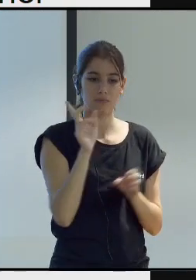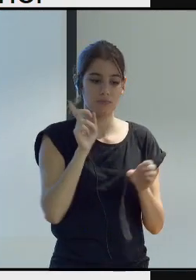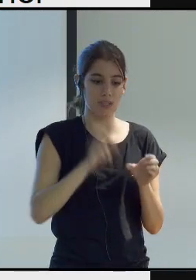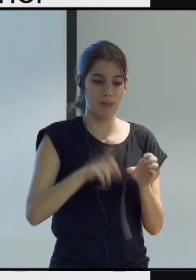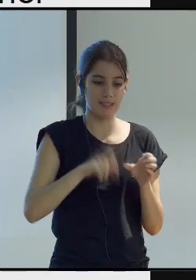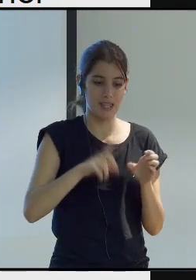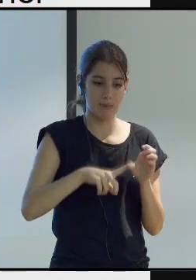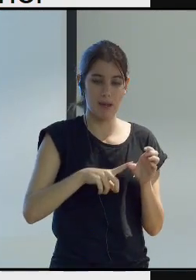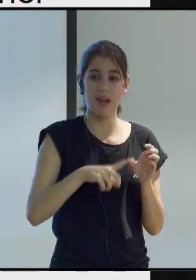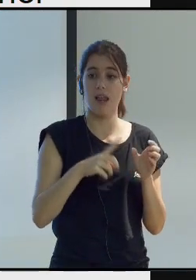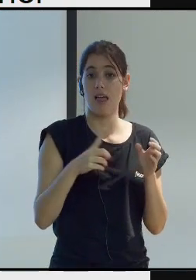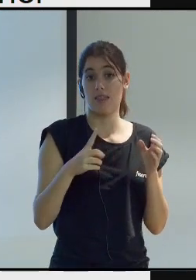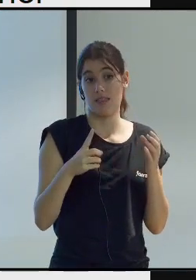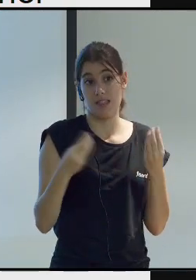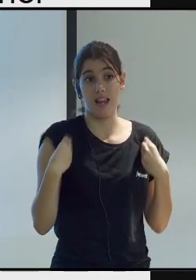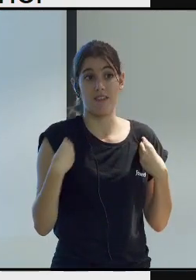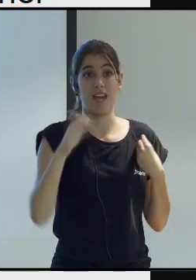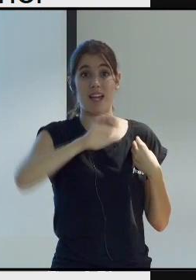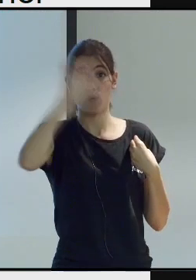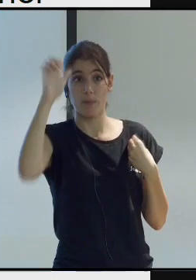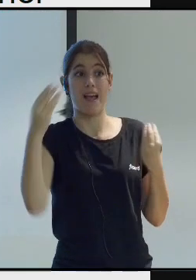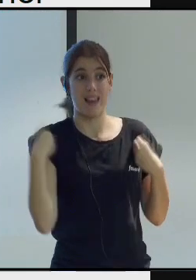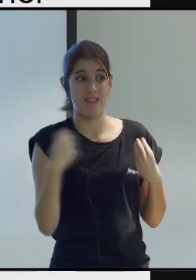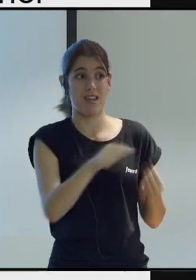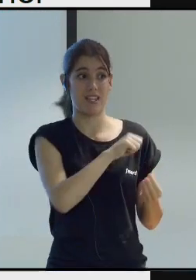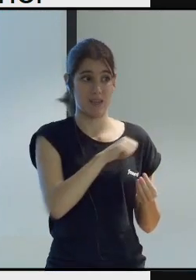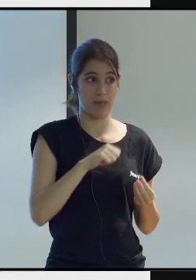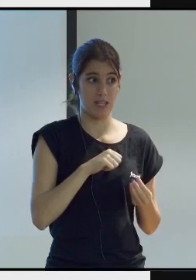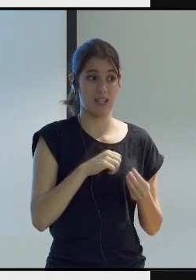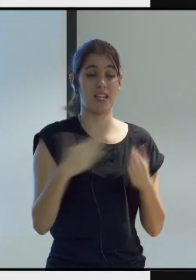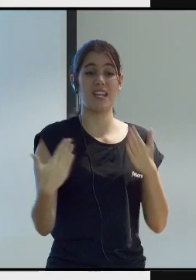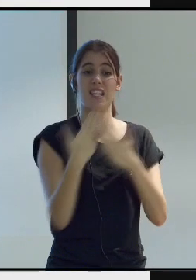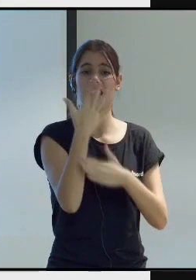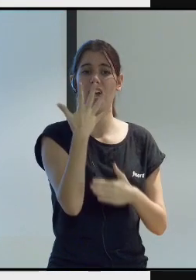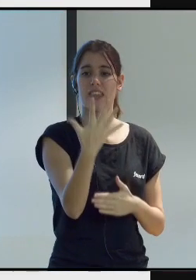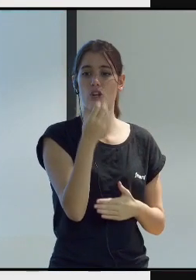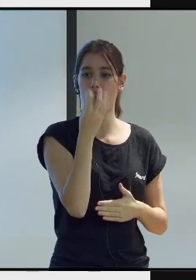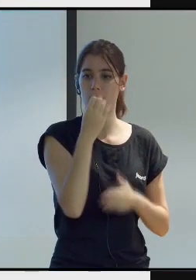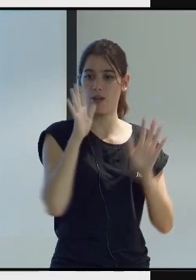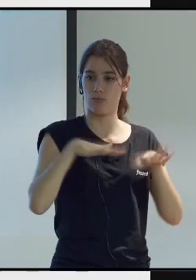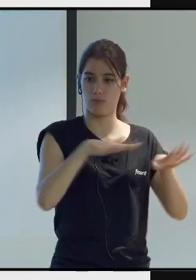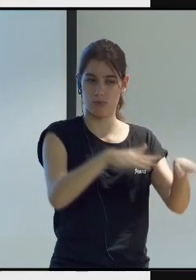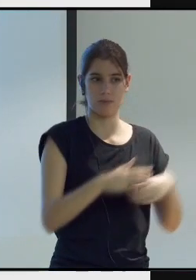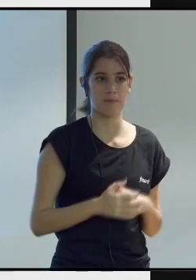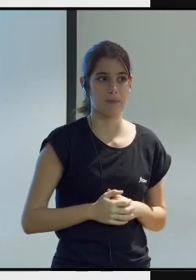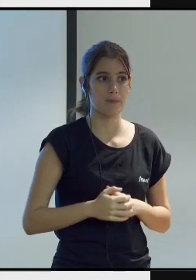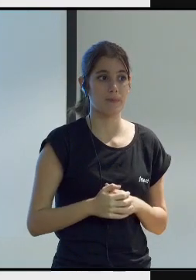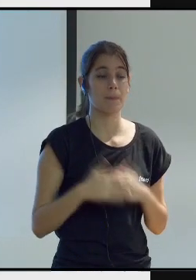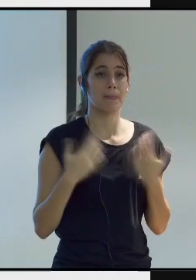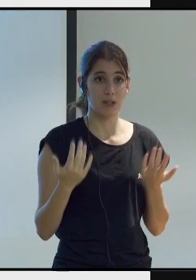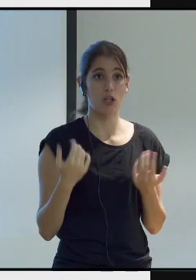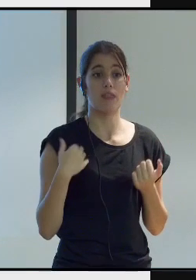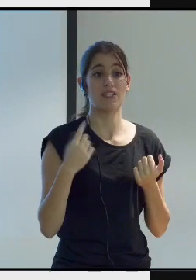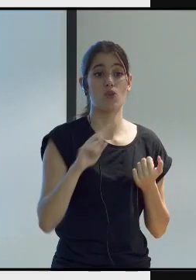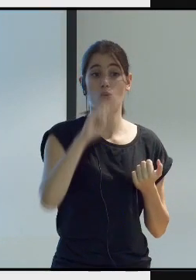5th March, like we saw already that in Portugal they celebrate. So one of the first and biggest objectives is that